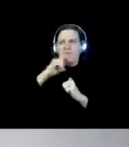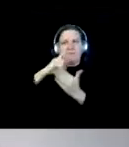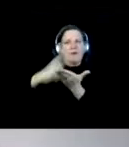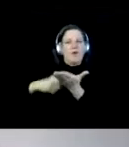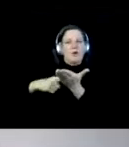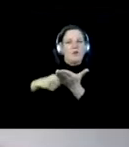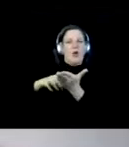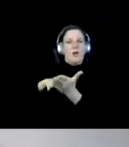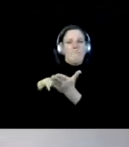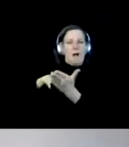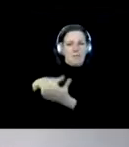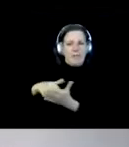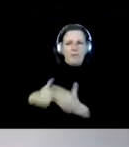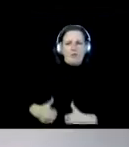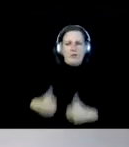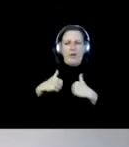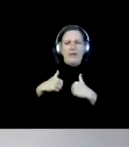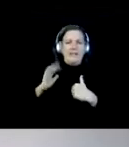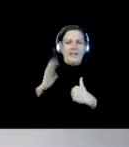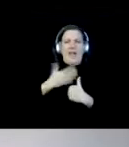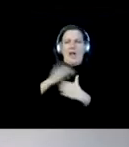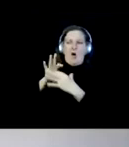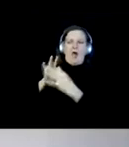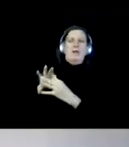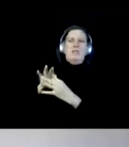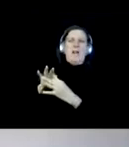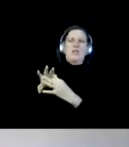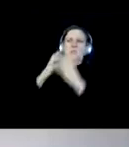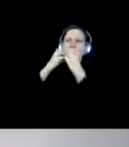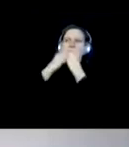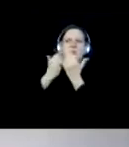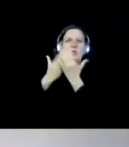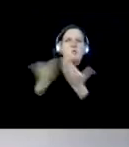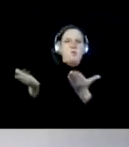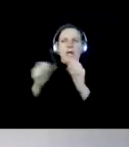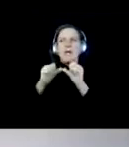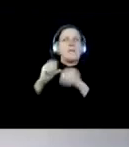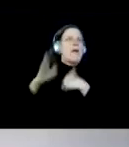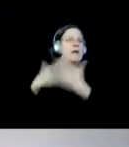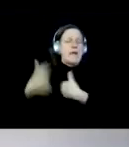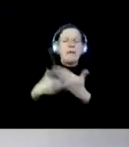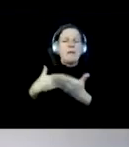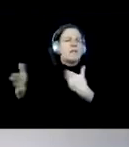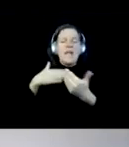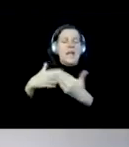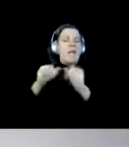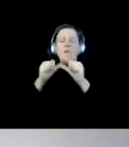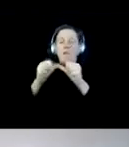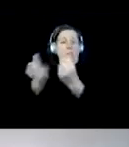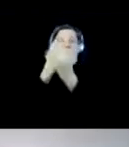things that keep us going through time, even in the constant glut of images and the lessening of